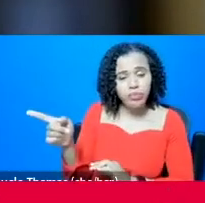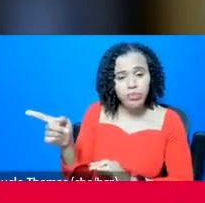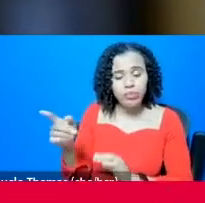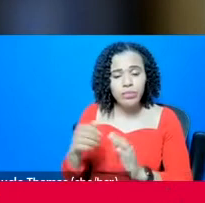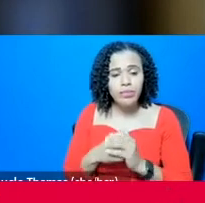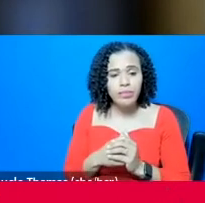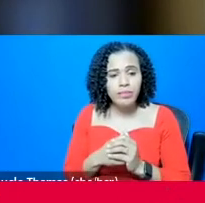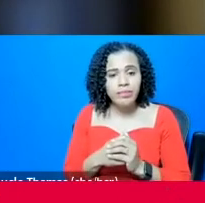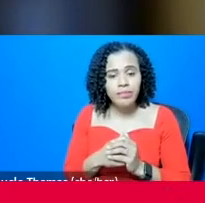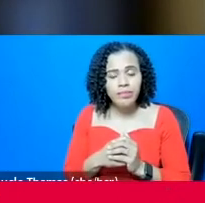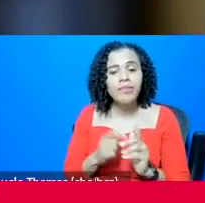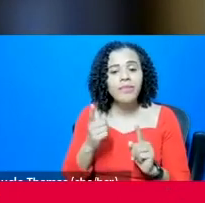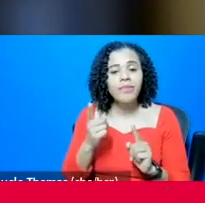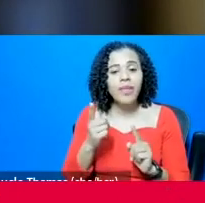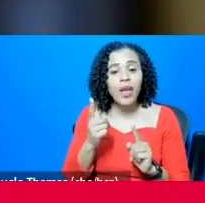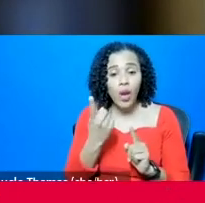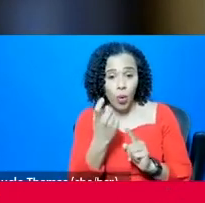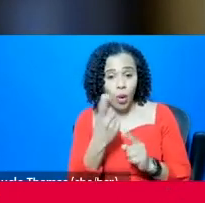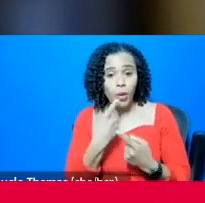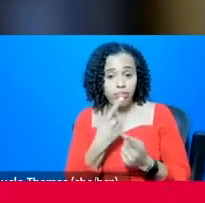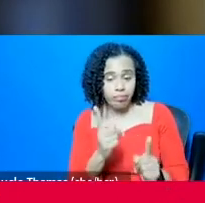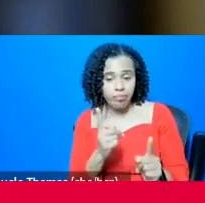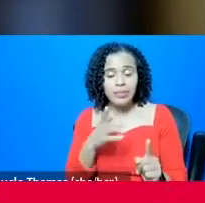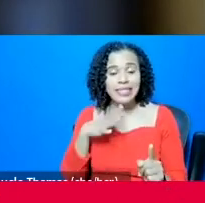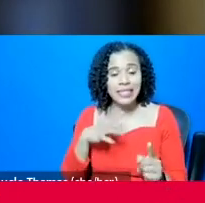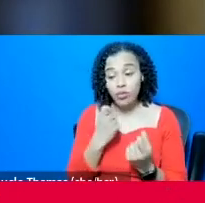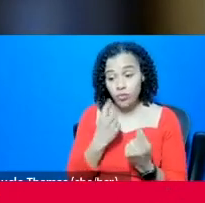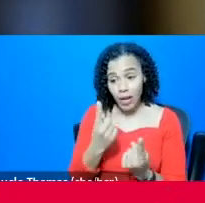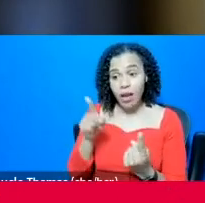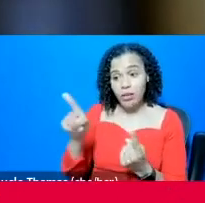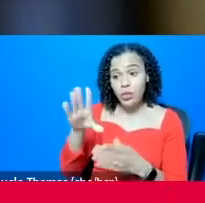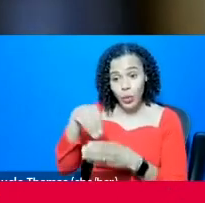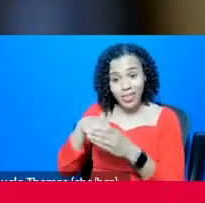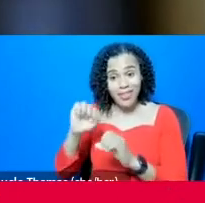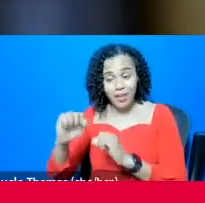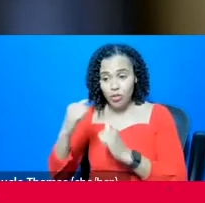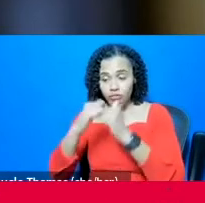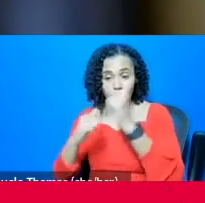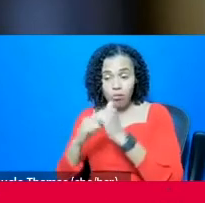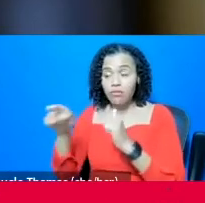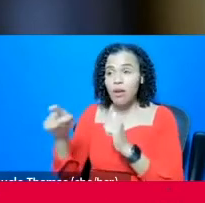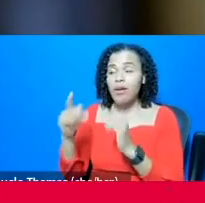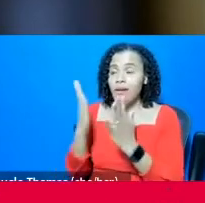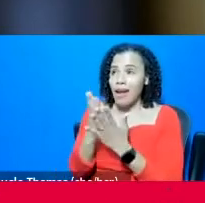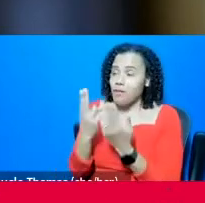better situated colleagues, is that we also have to recognize that working in those structures causes significant mental harm and